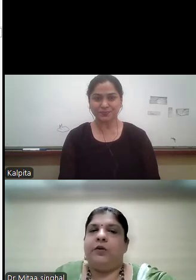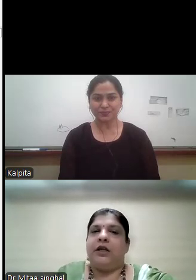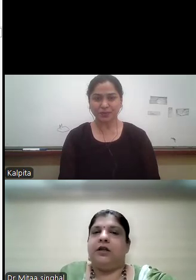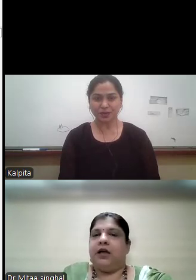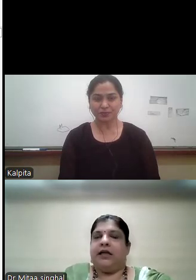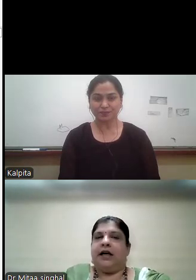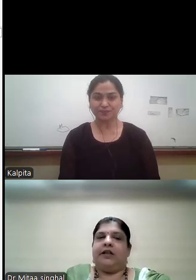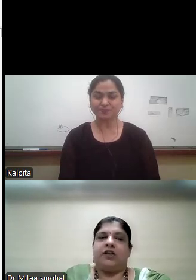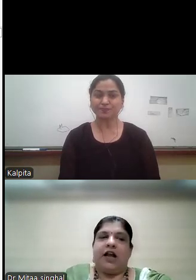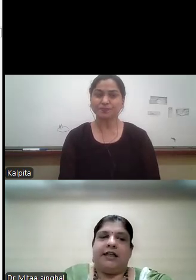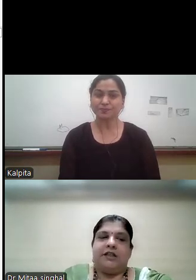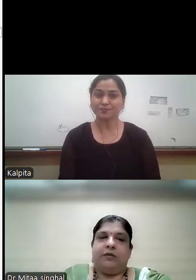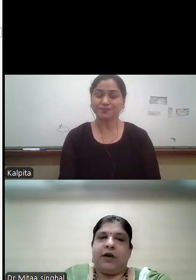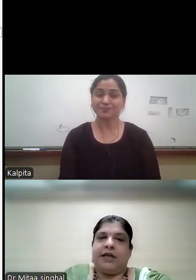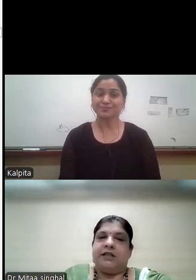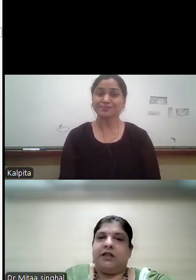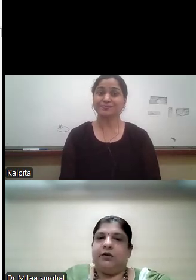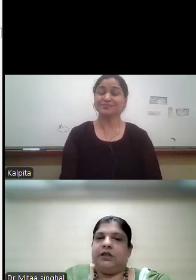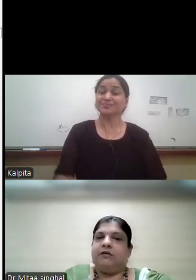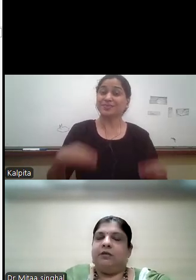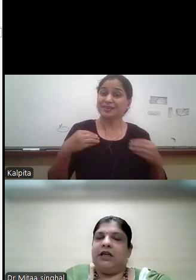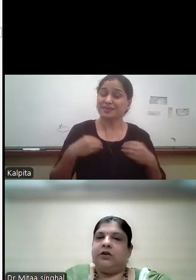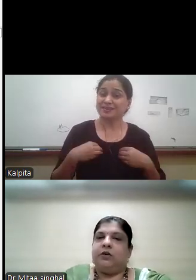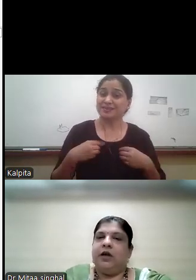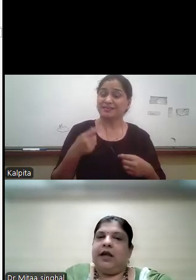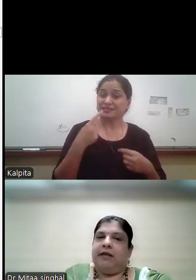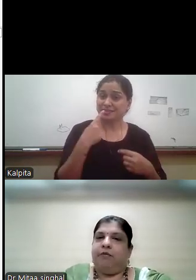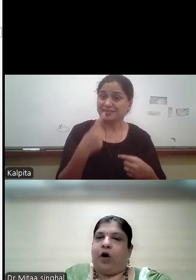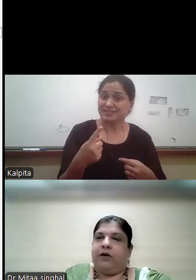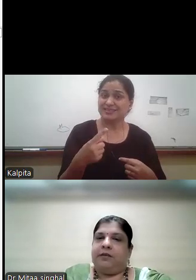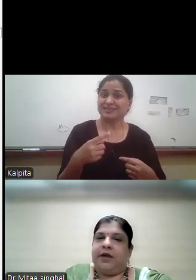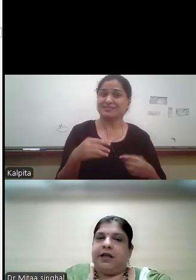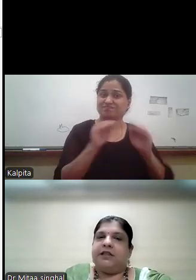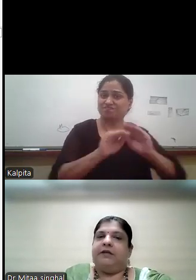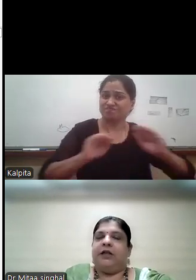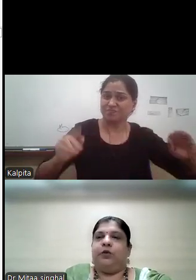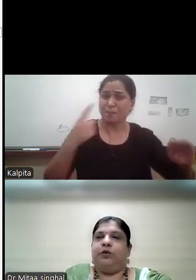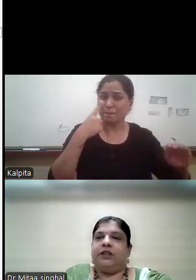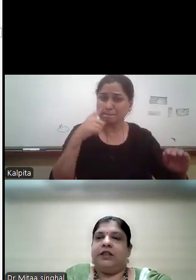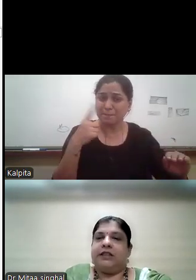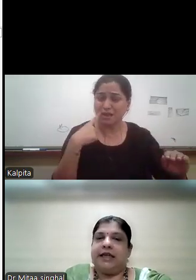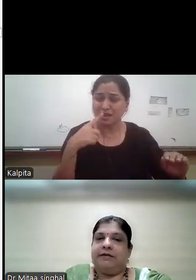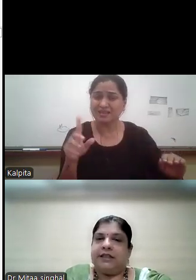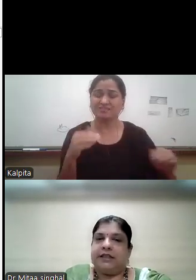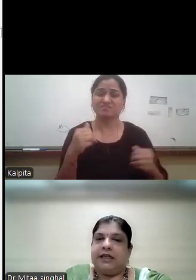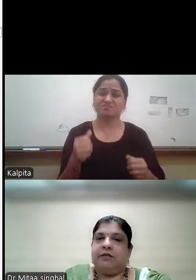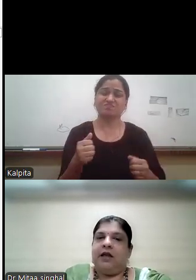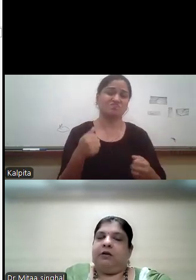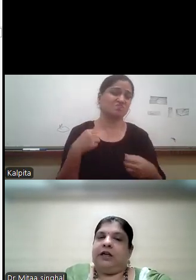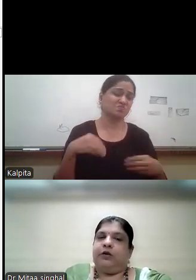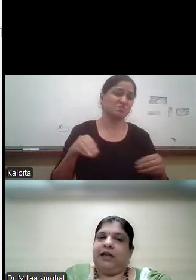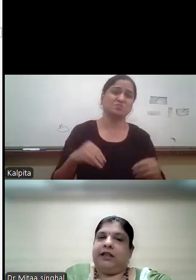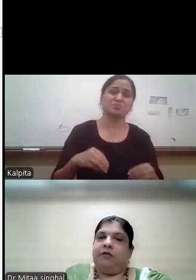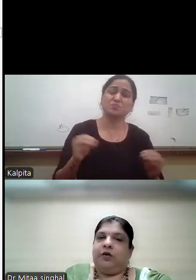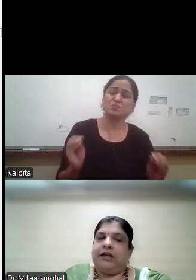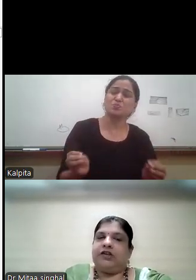how do we encourage clients to embrace their uniqueness? We need to empower the parents. We need to boost their self-esteem. We